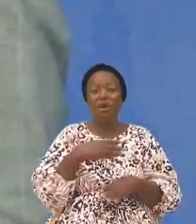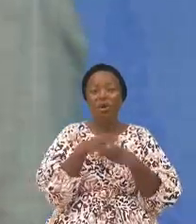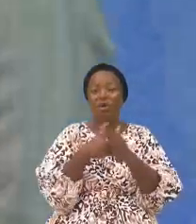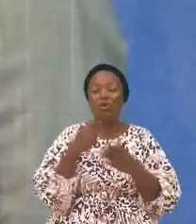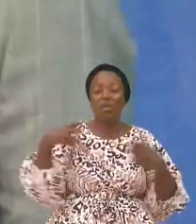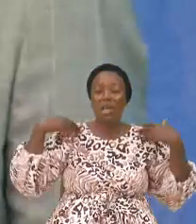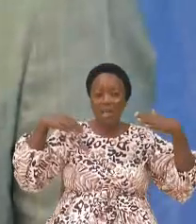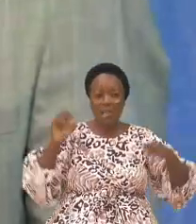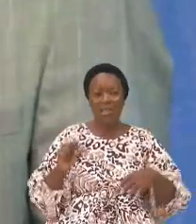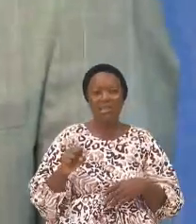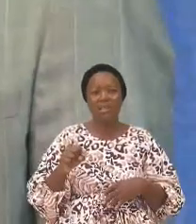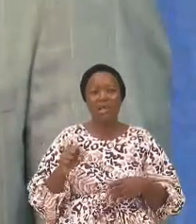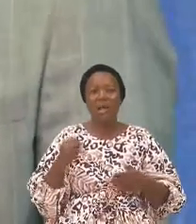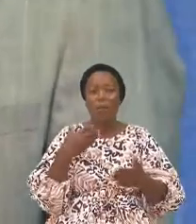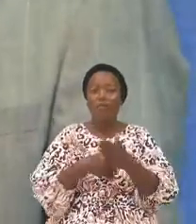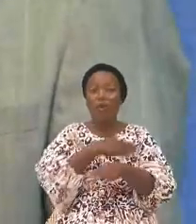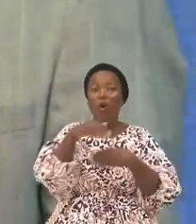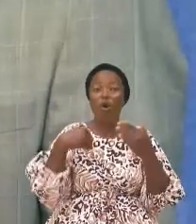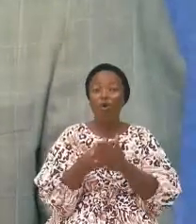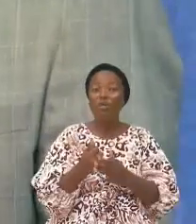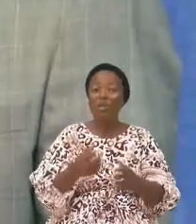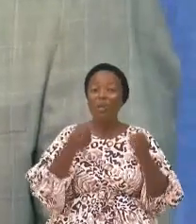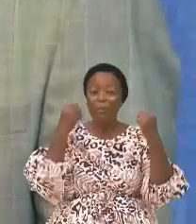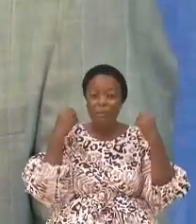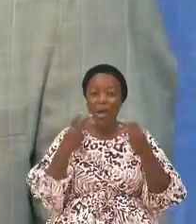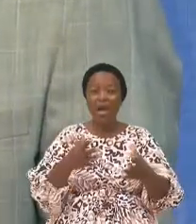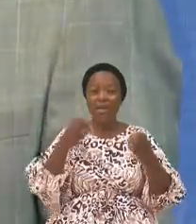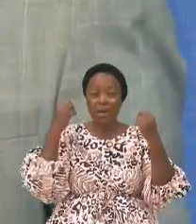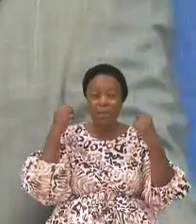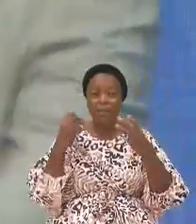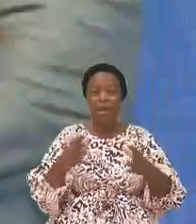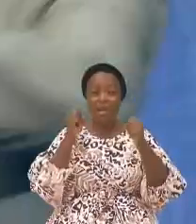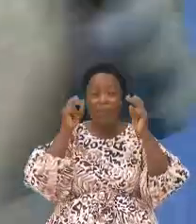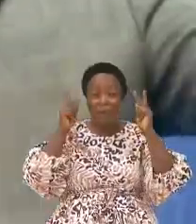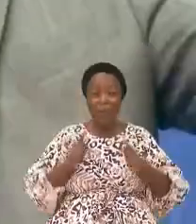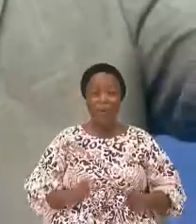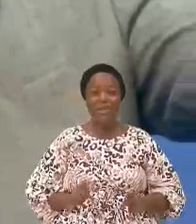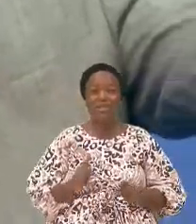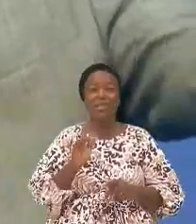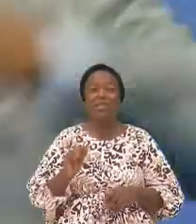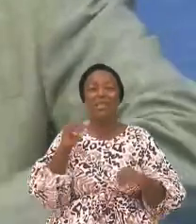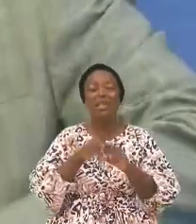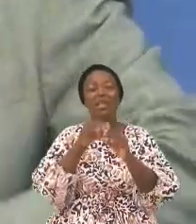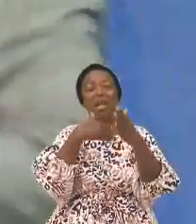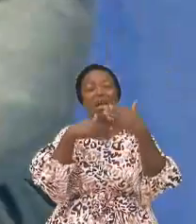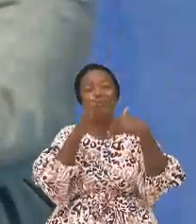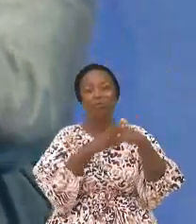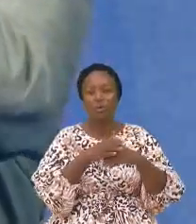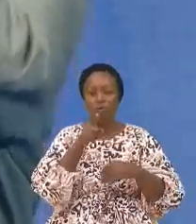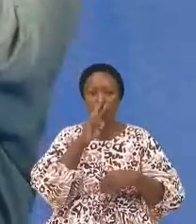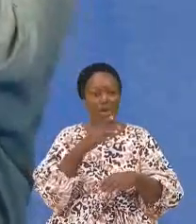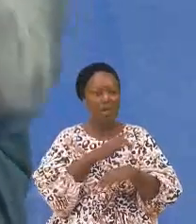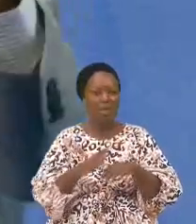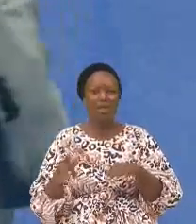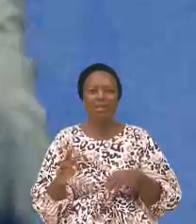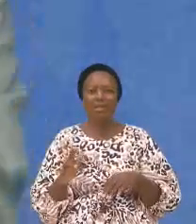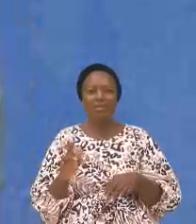of God, in the sight of all the angels, in the sight of all the millions and millions